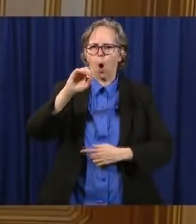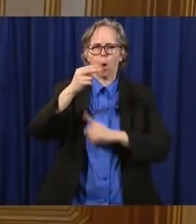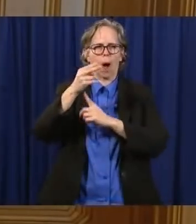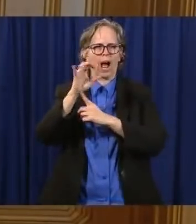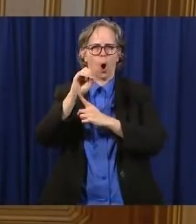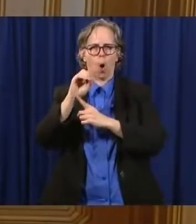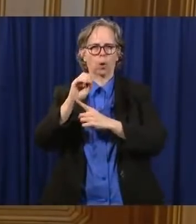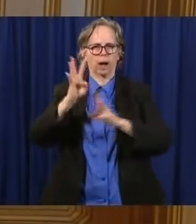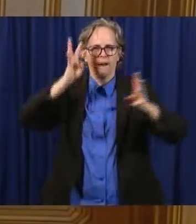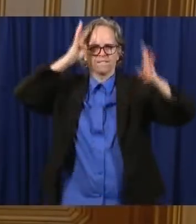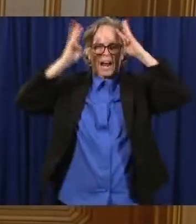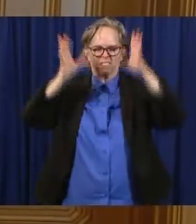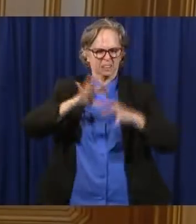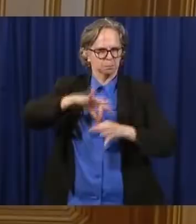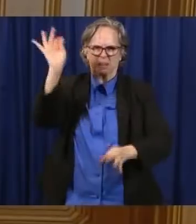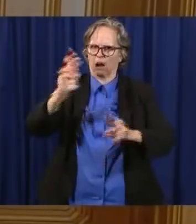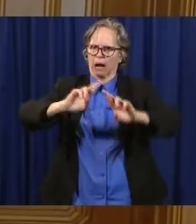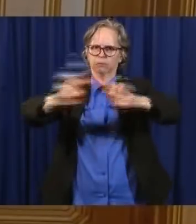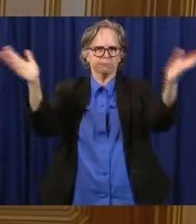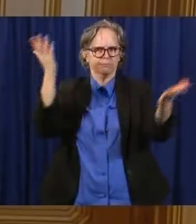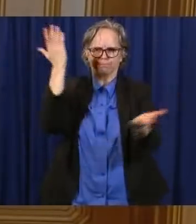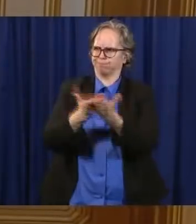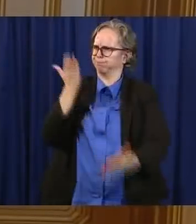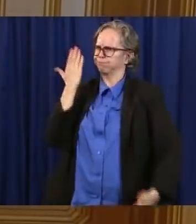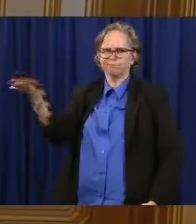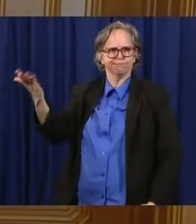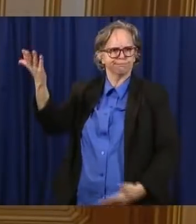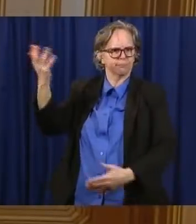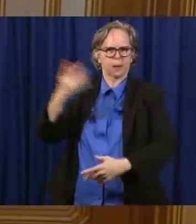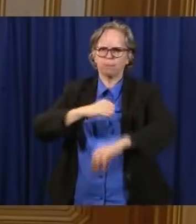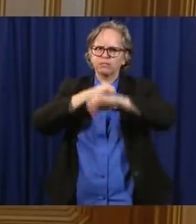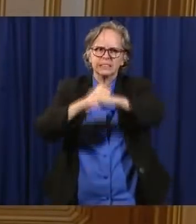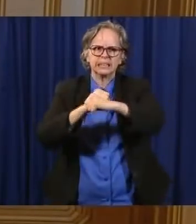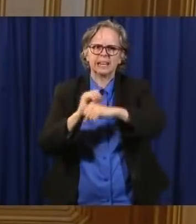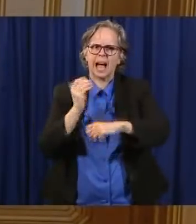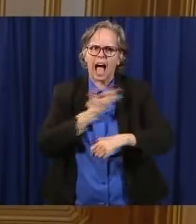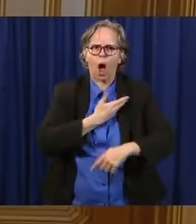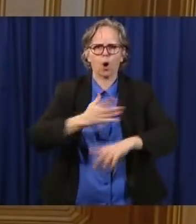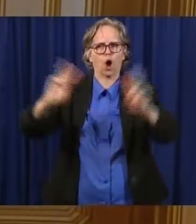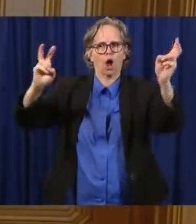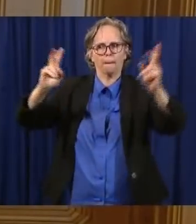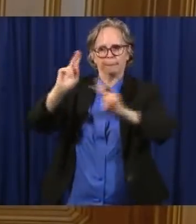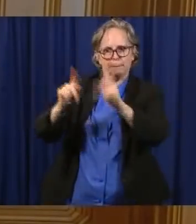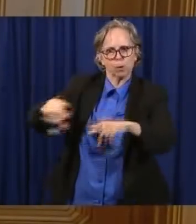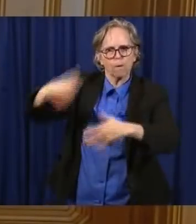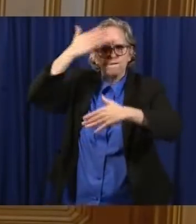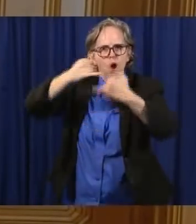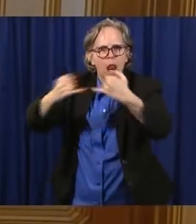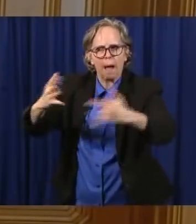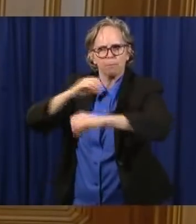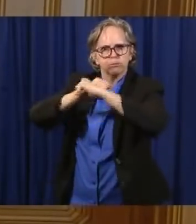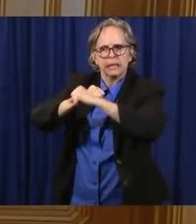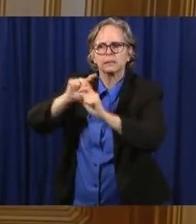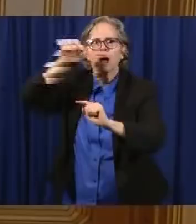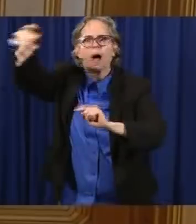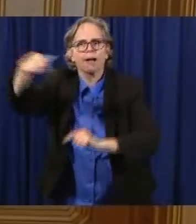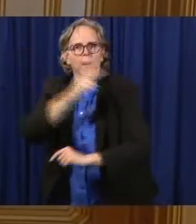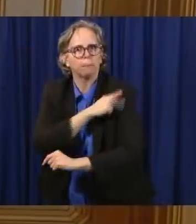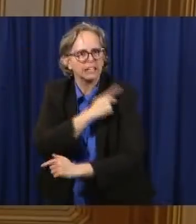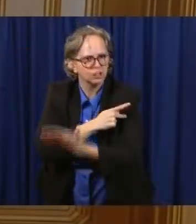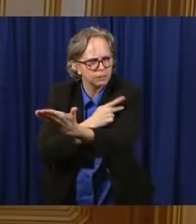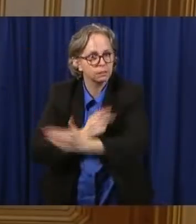through to protect our protectors. We're seeing this spirit in our schools, small manufacturing firms,